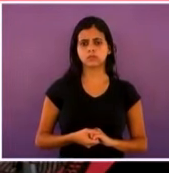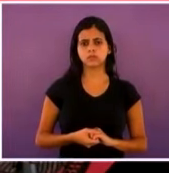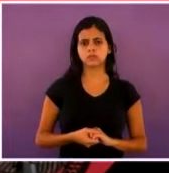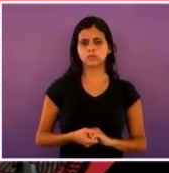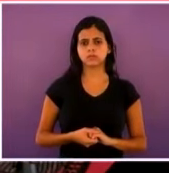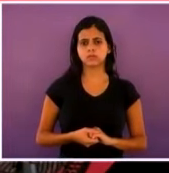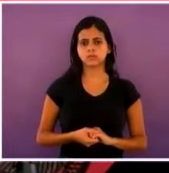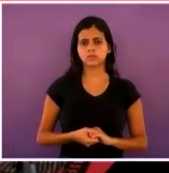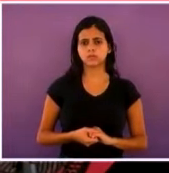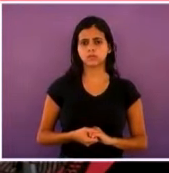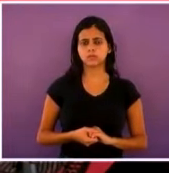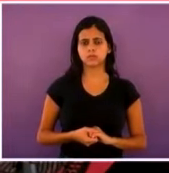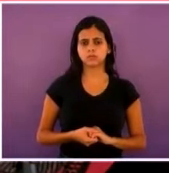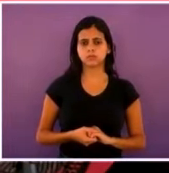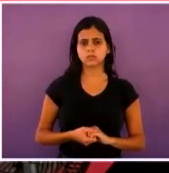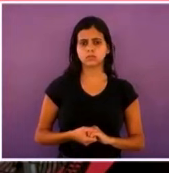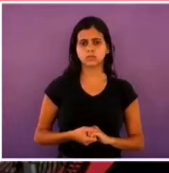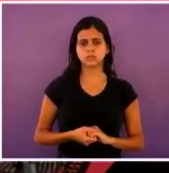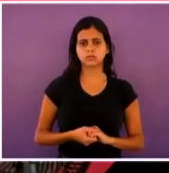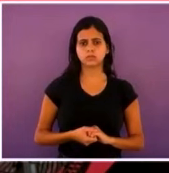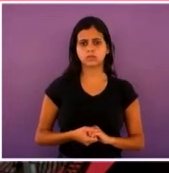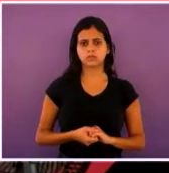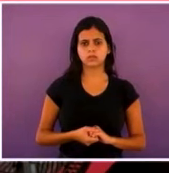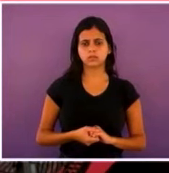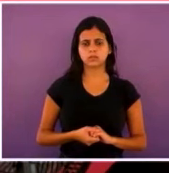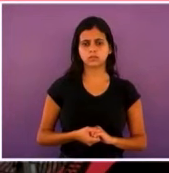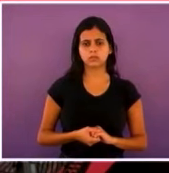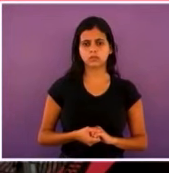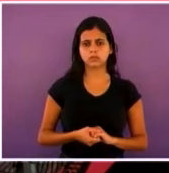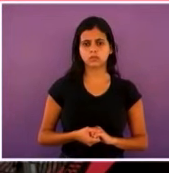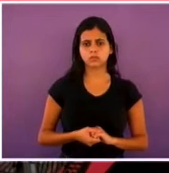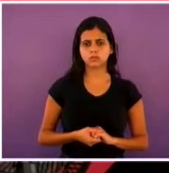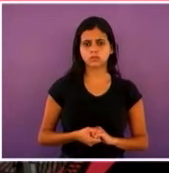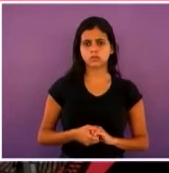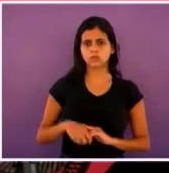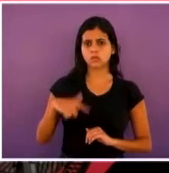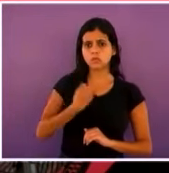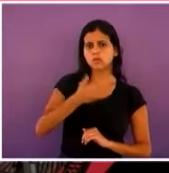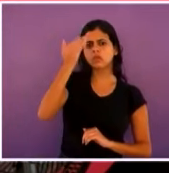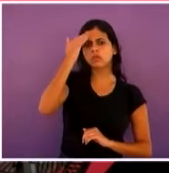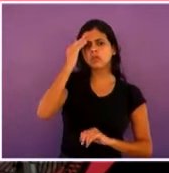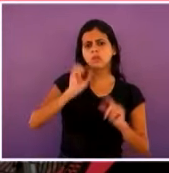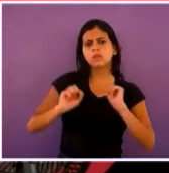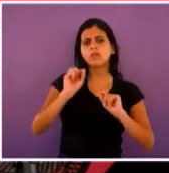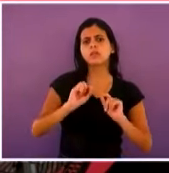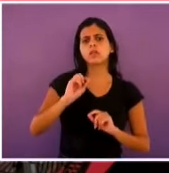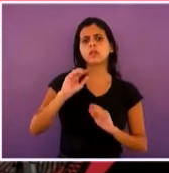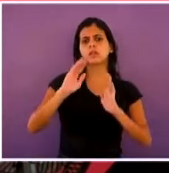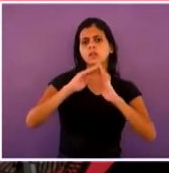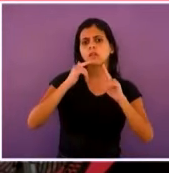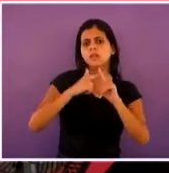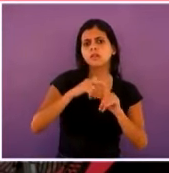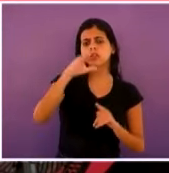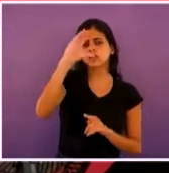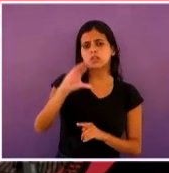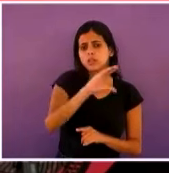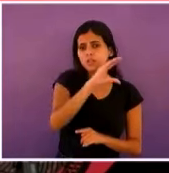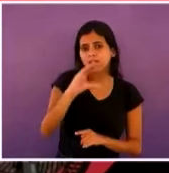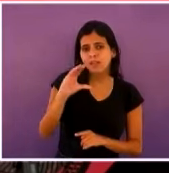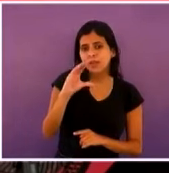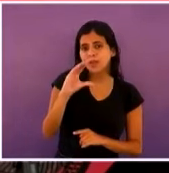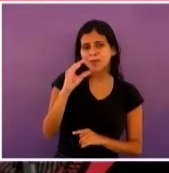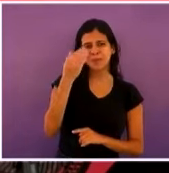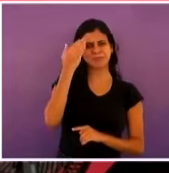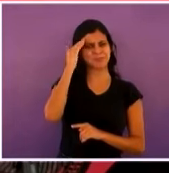see the Bible as the ultimate authority. E nós vimos que a Igreja Católica, nós destacamos isso, que a Igreja Católica não vê a